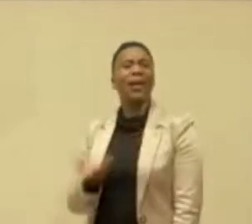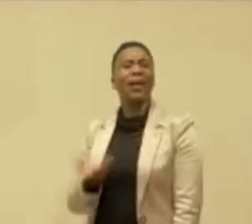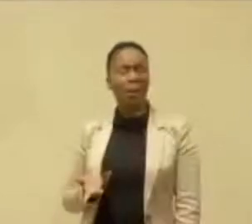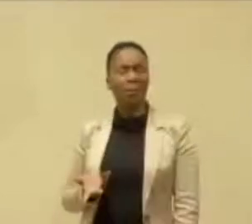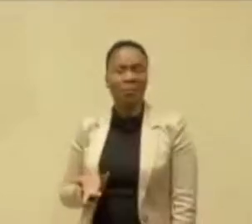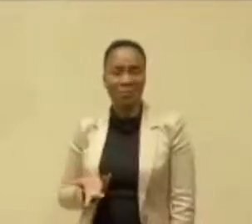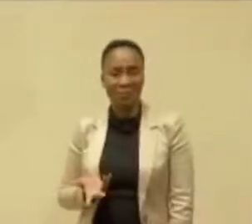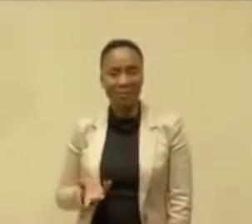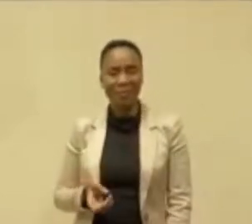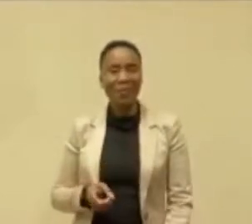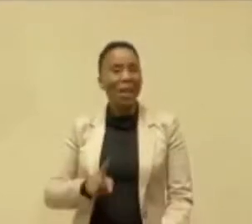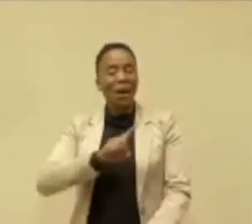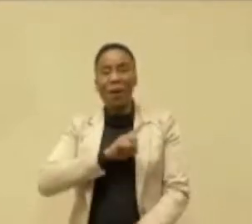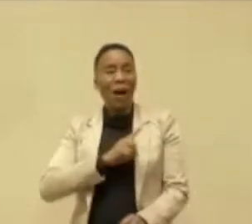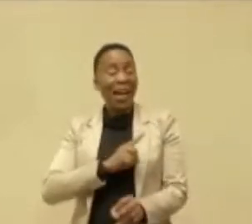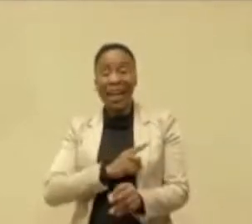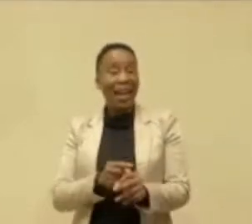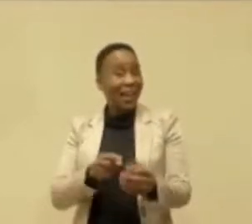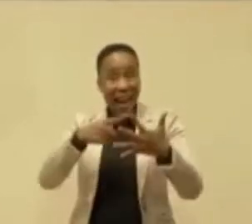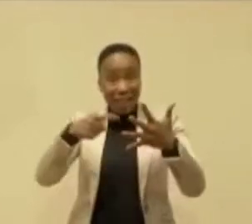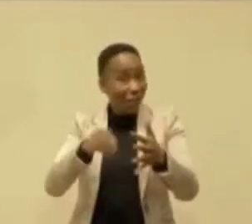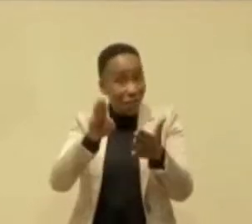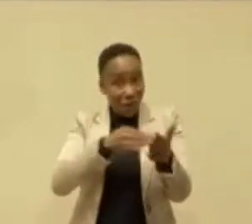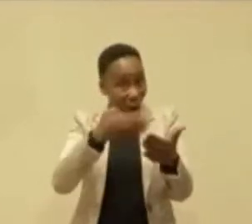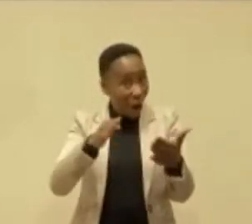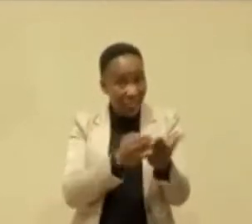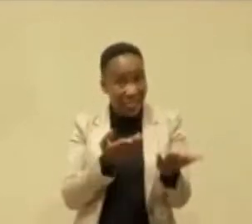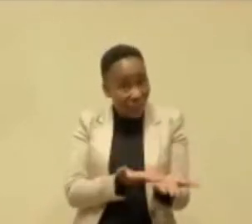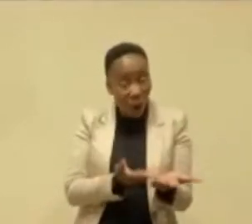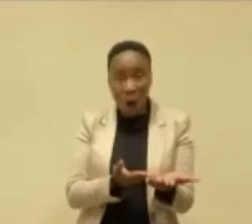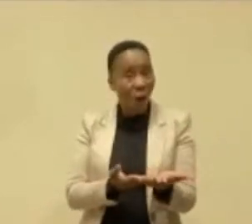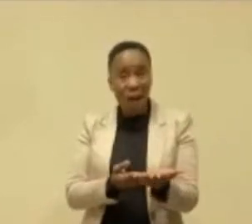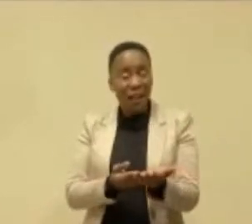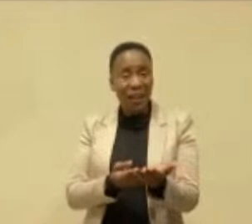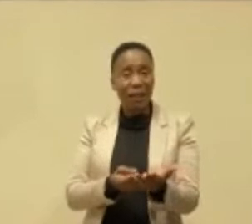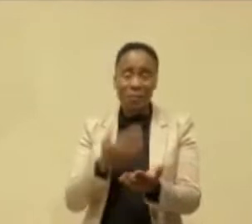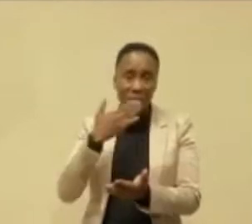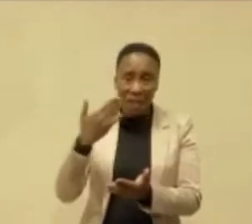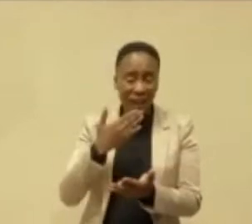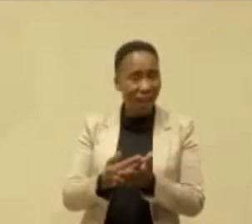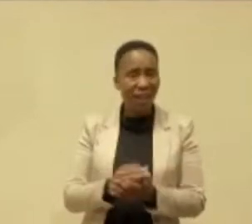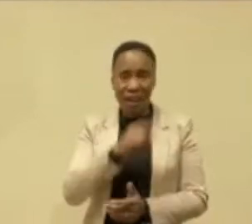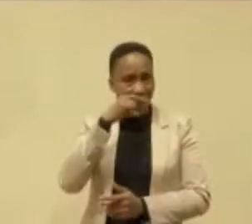because there's not that kind of a slogan honorable kumalo you know that